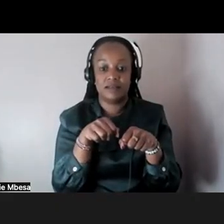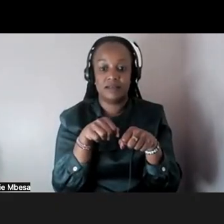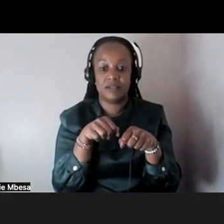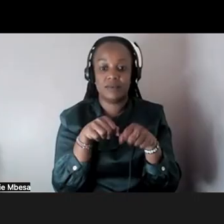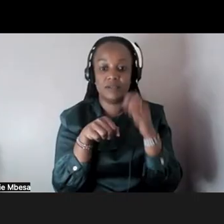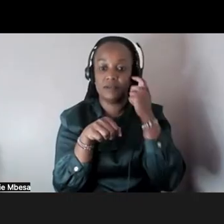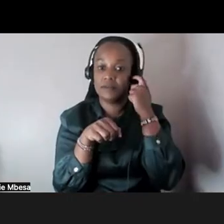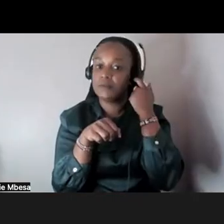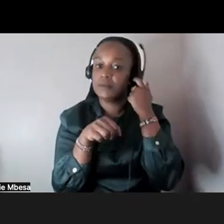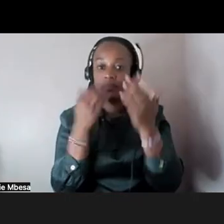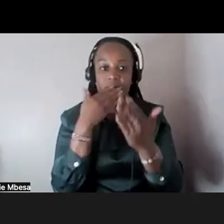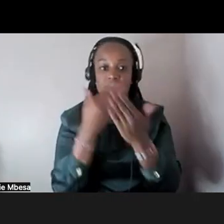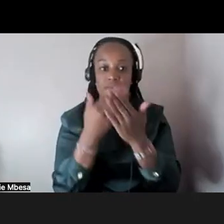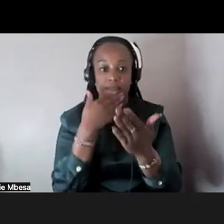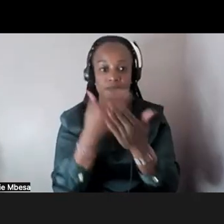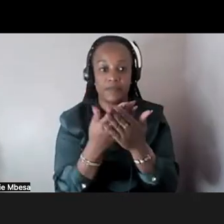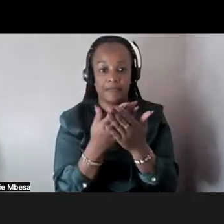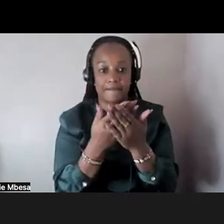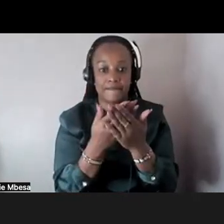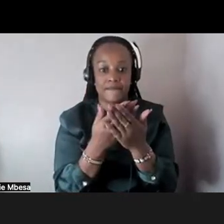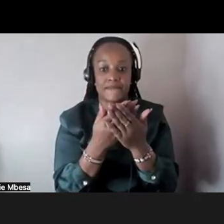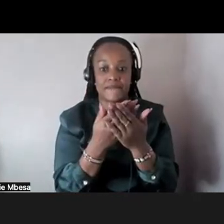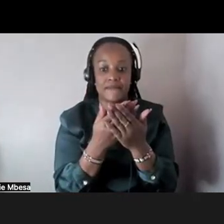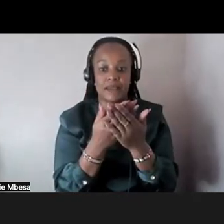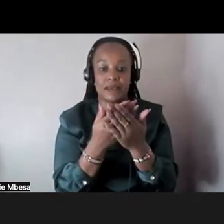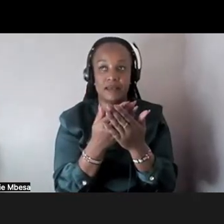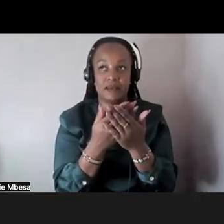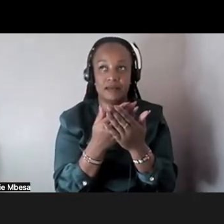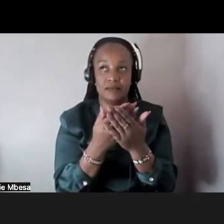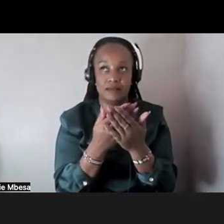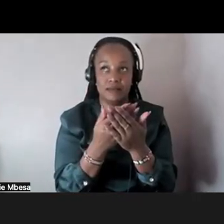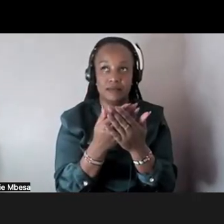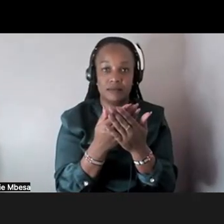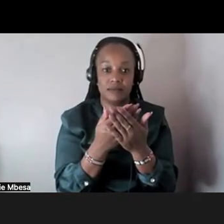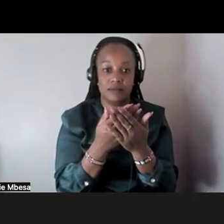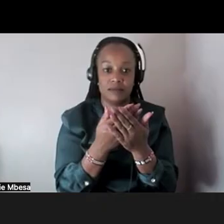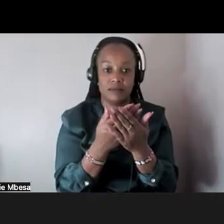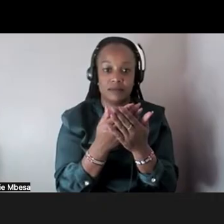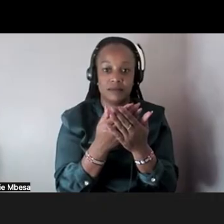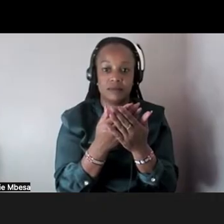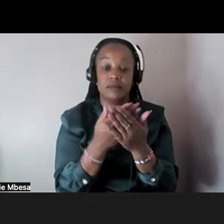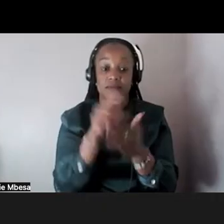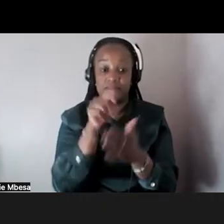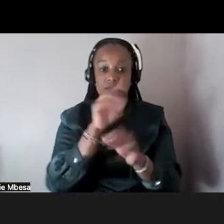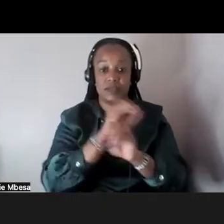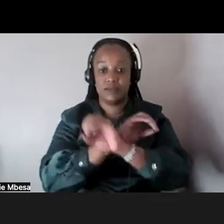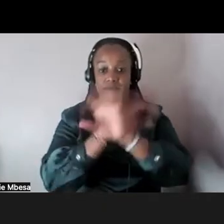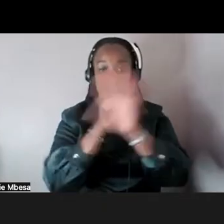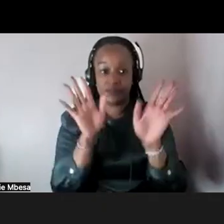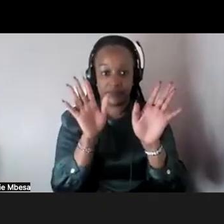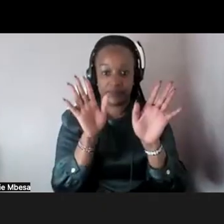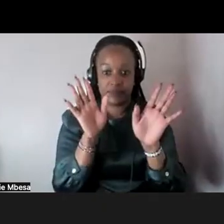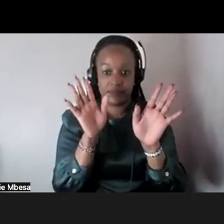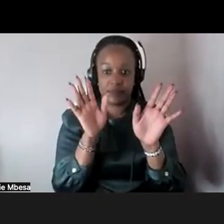Roisha, and welcome to everybody. Thanks for the organizers for this event. So basically, I'll first